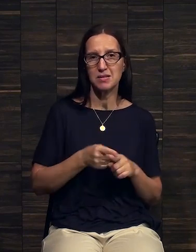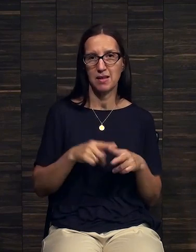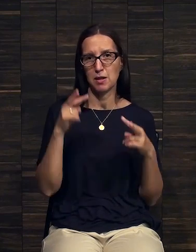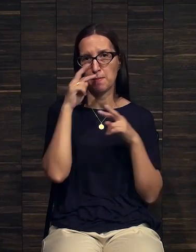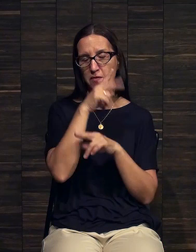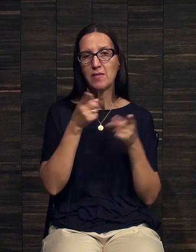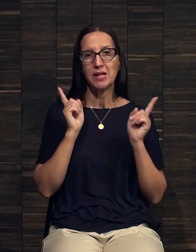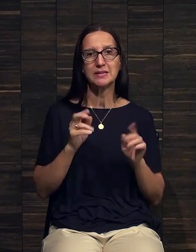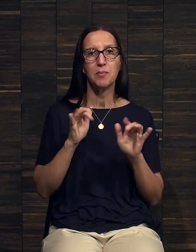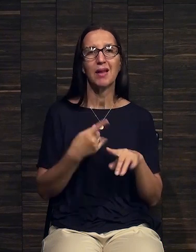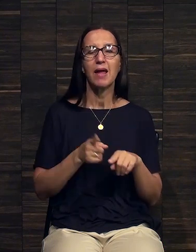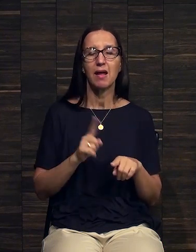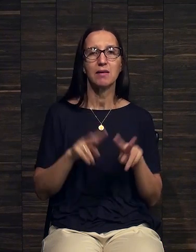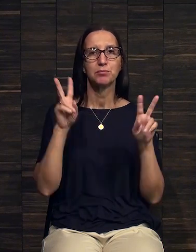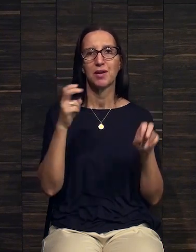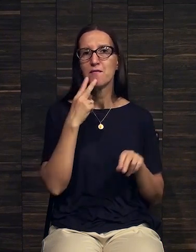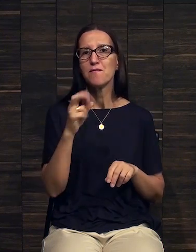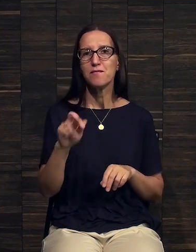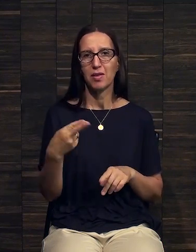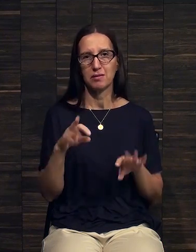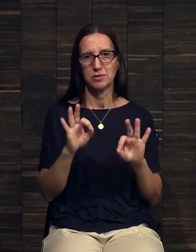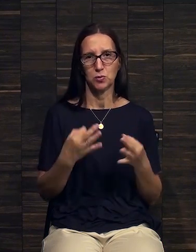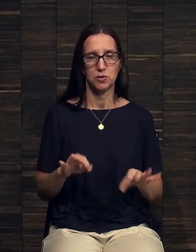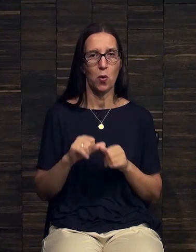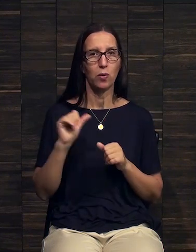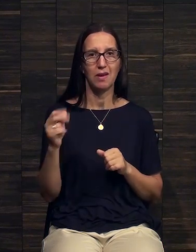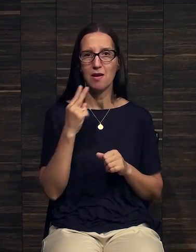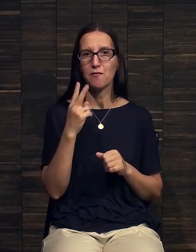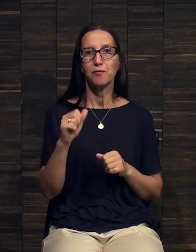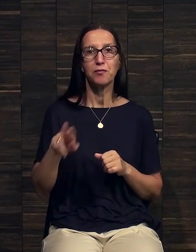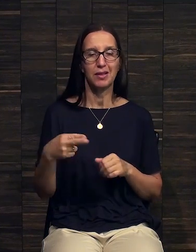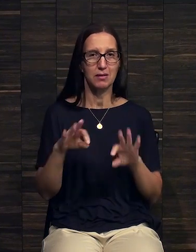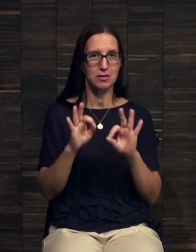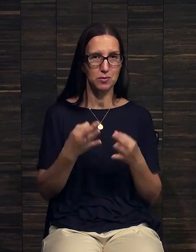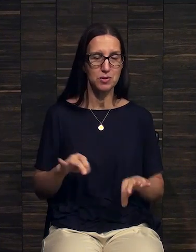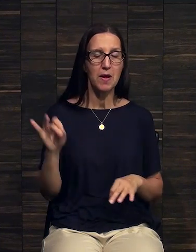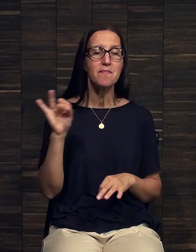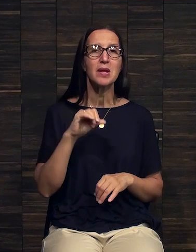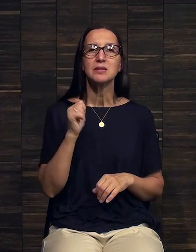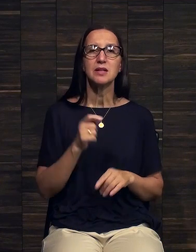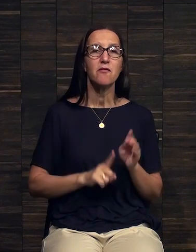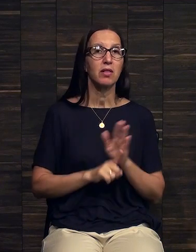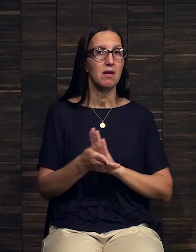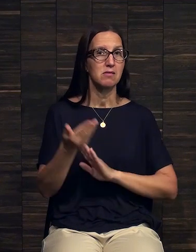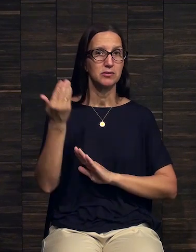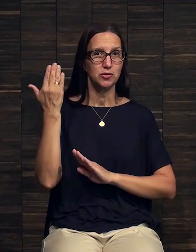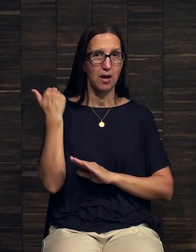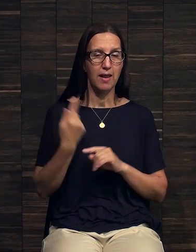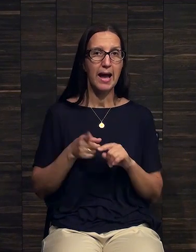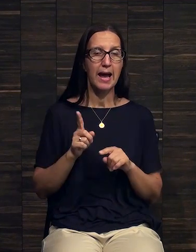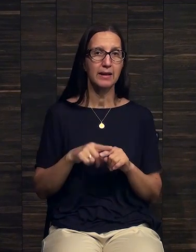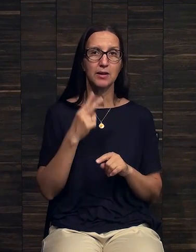but genre is not a rote word. This is individual type of art that from its very